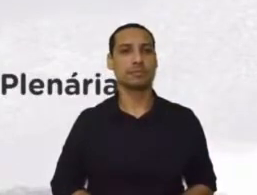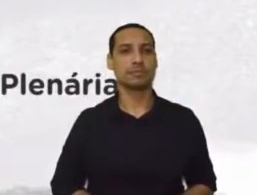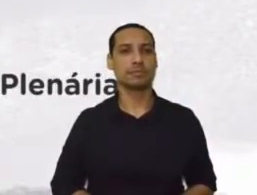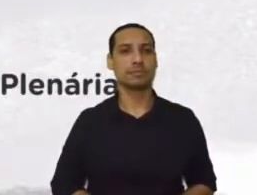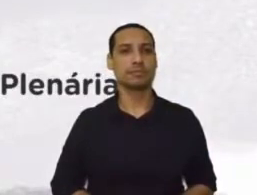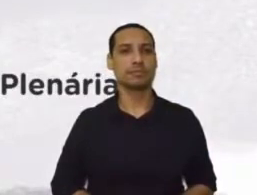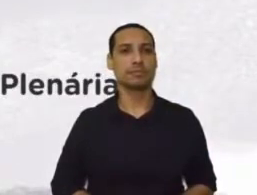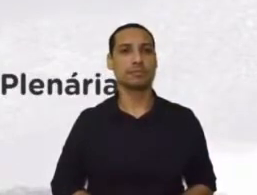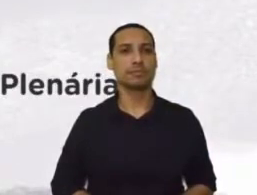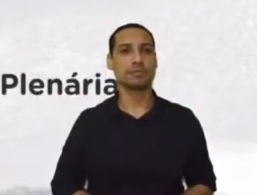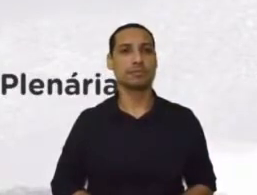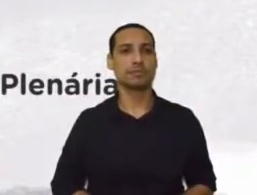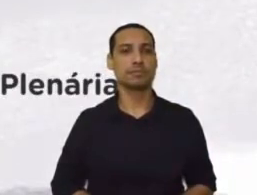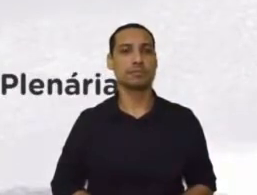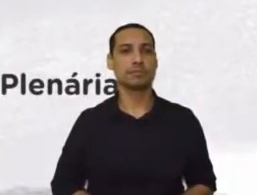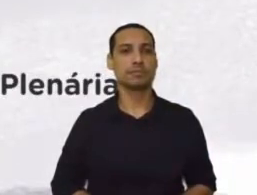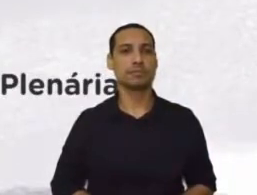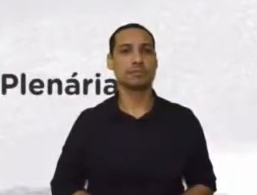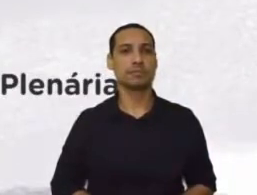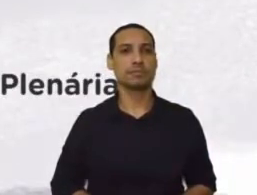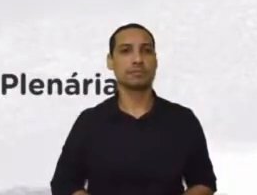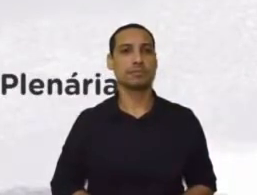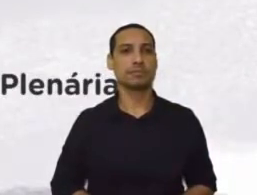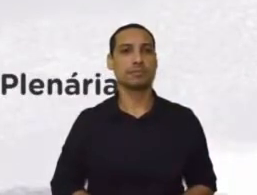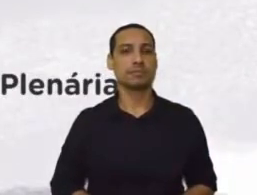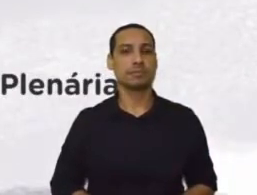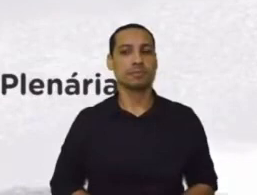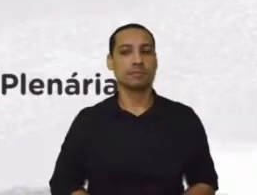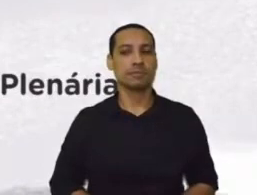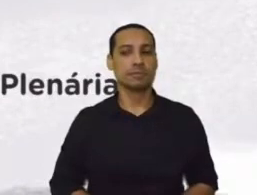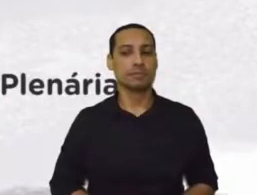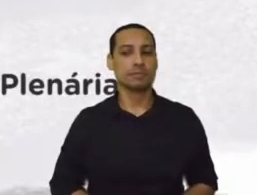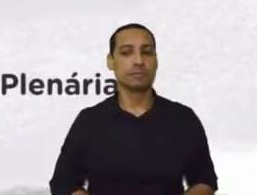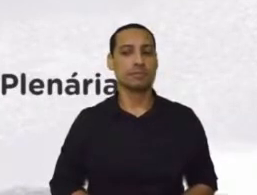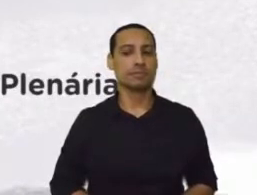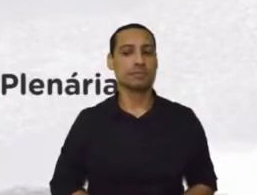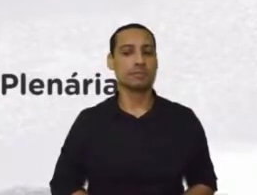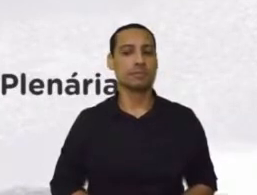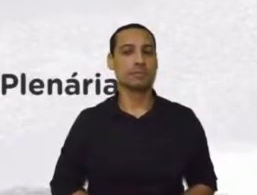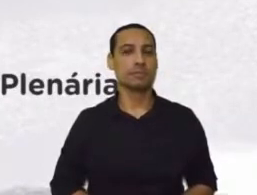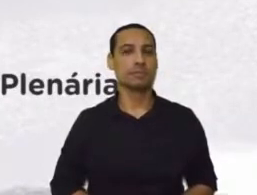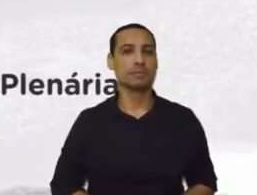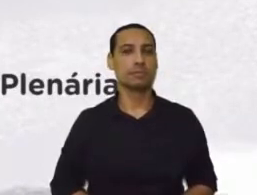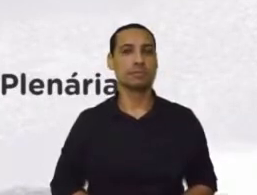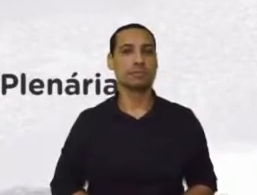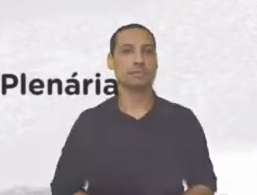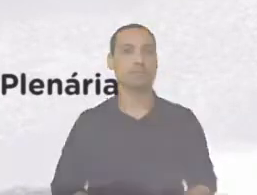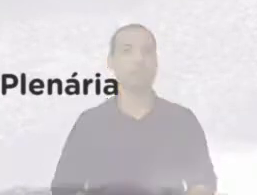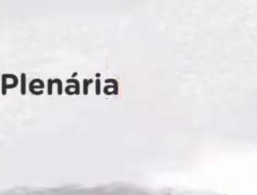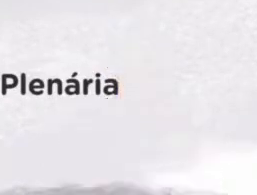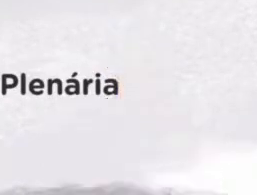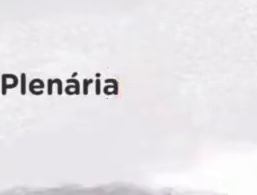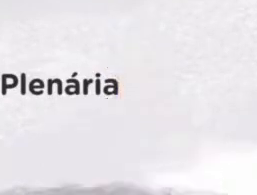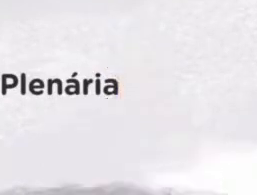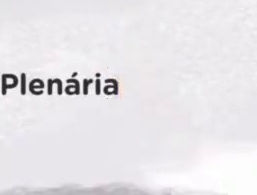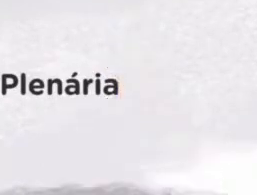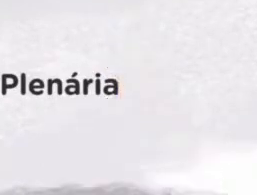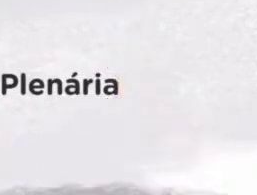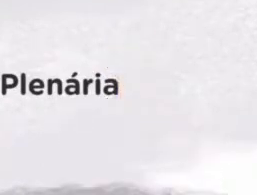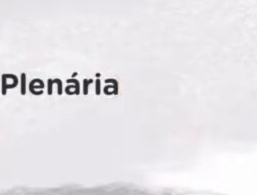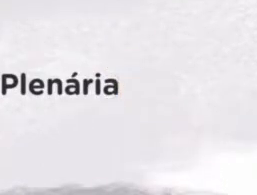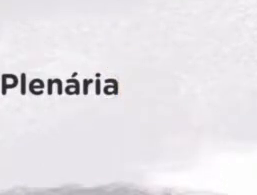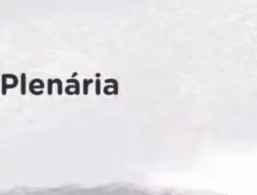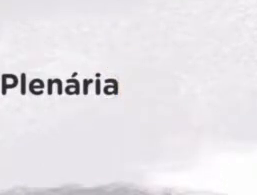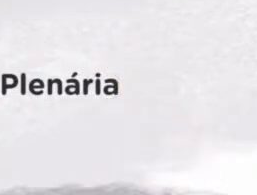know that this 16th National Plenary for the CUT is actually virtual